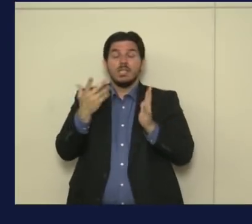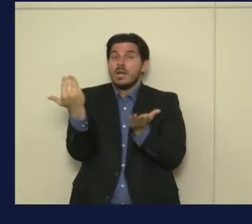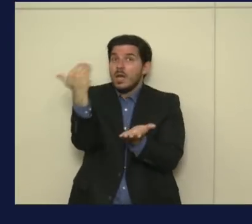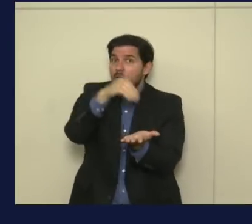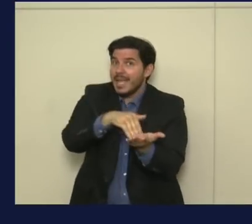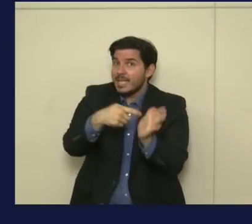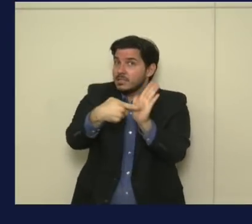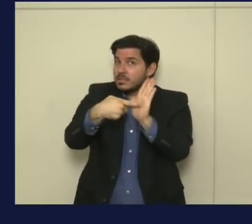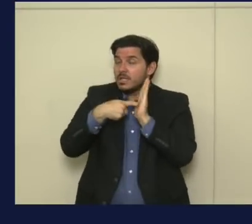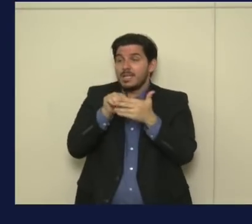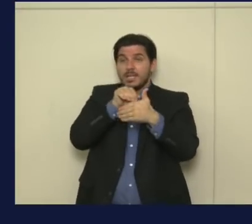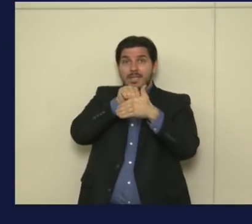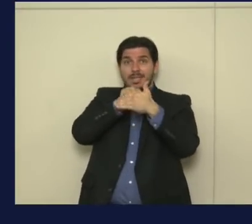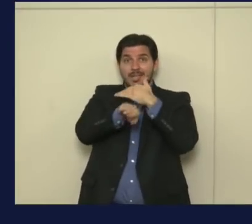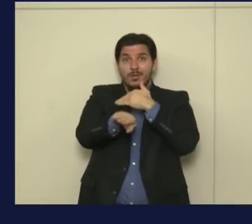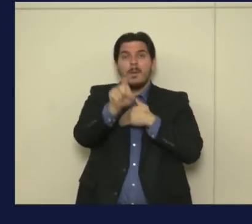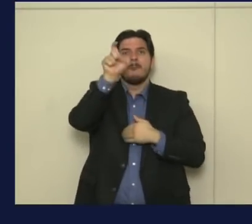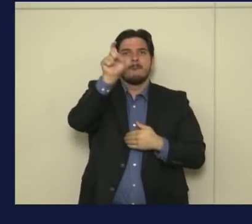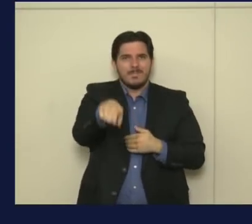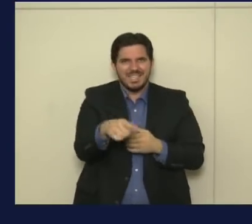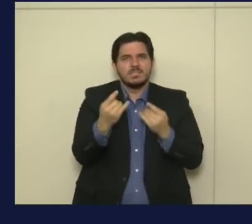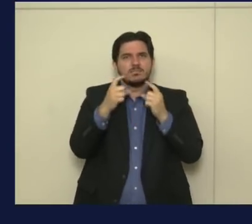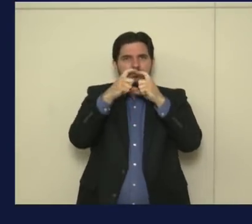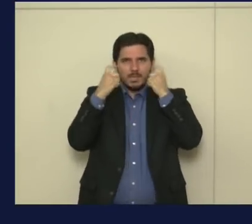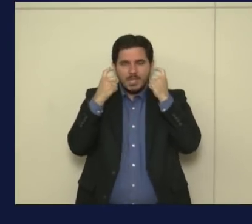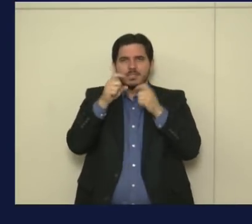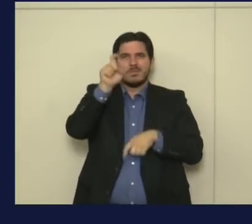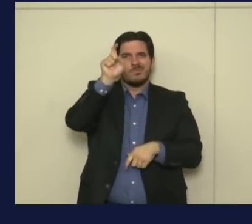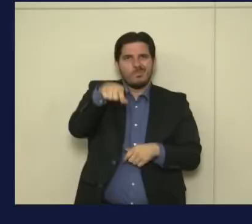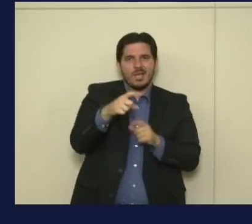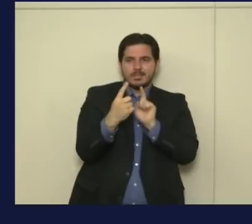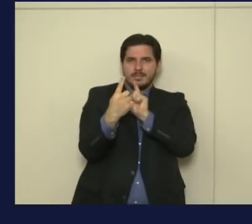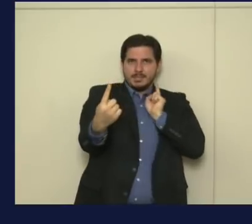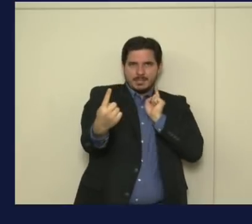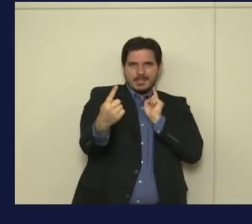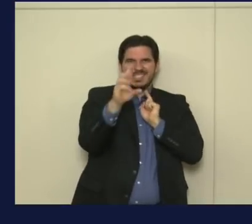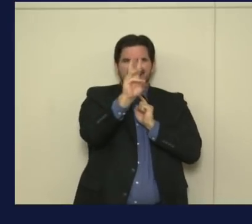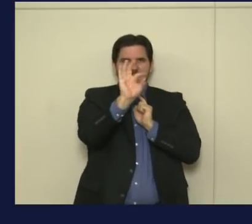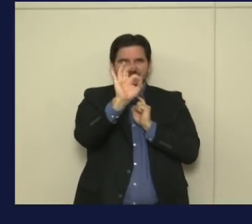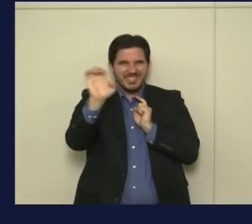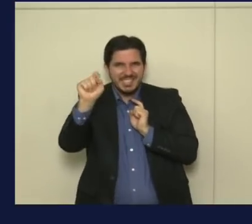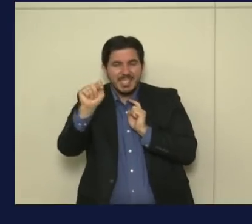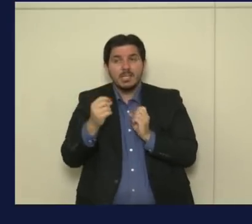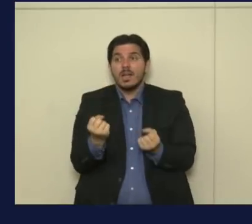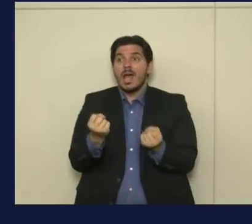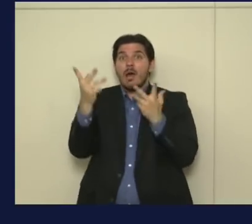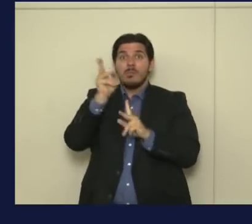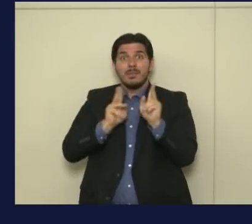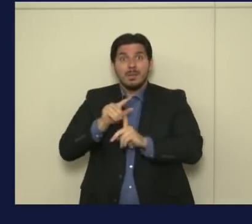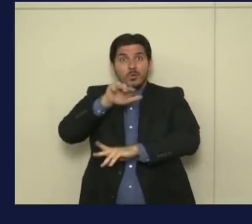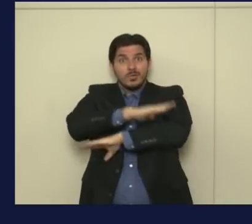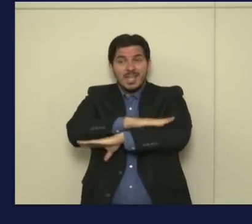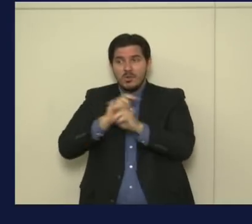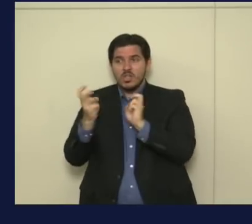metering to get in, 6 feet apart, limitations at tables. And I just want to remind